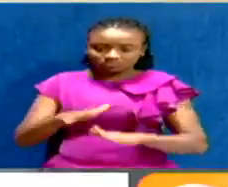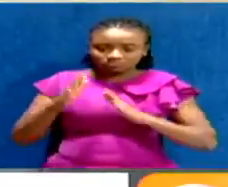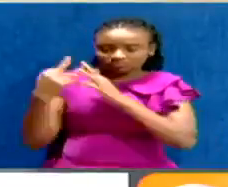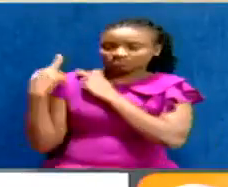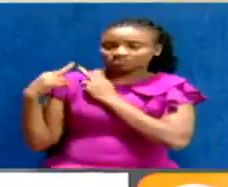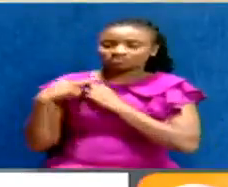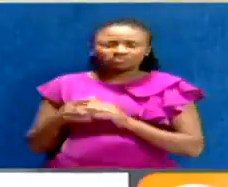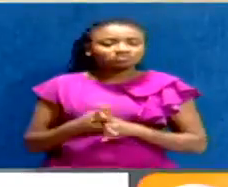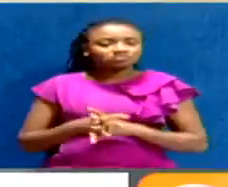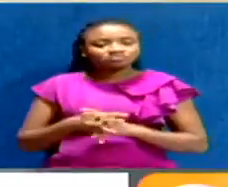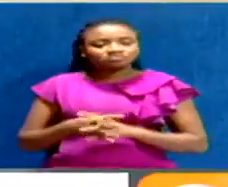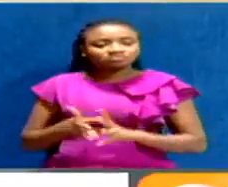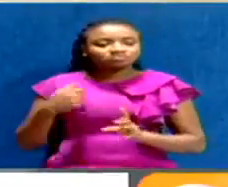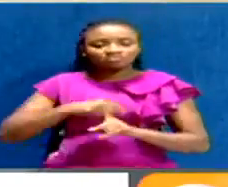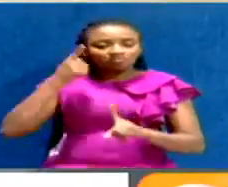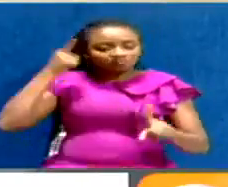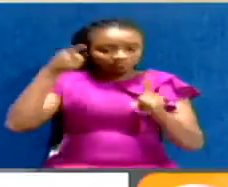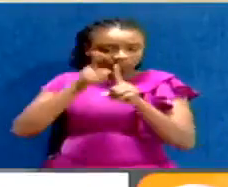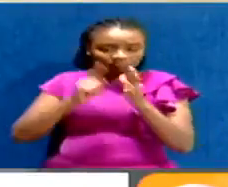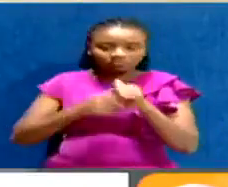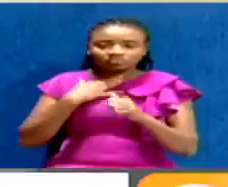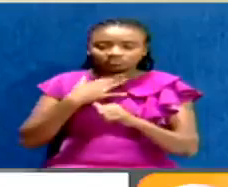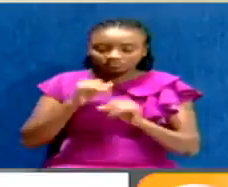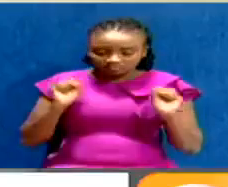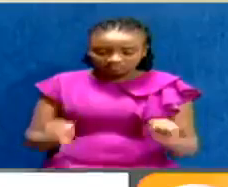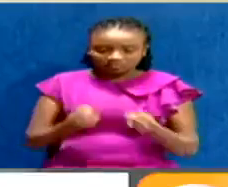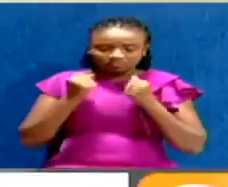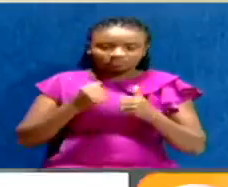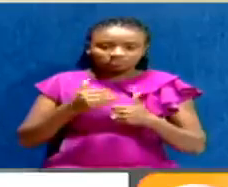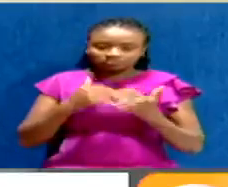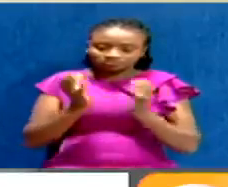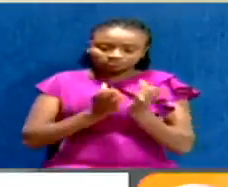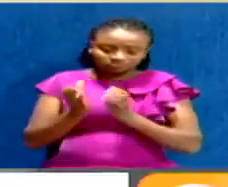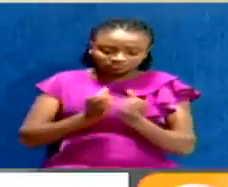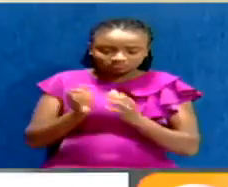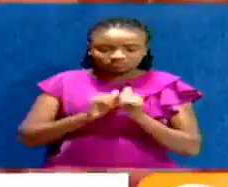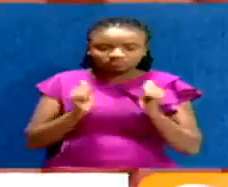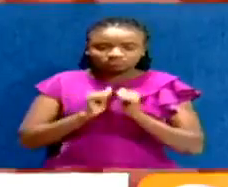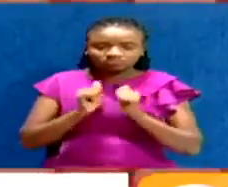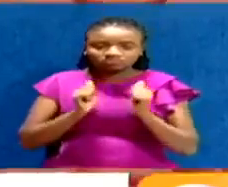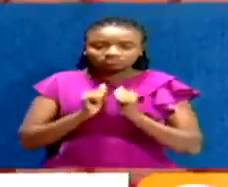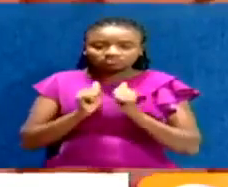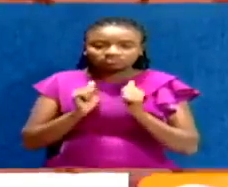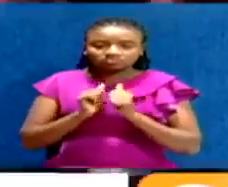We want to get out of this crisis with a business-as-usual mindset.